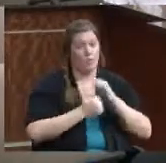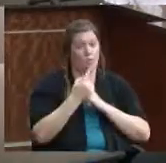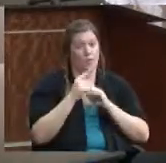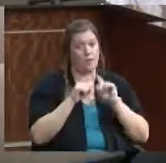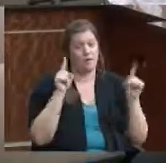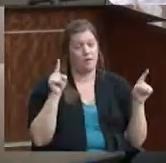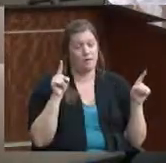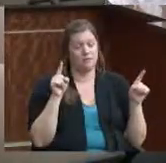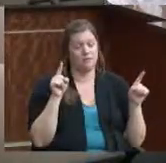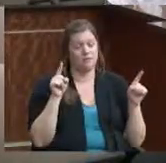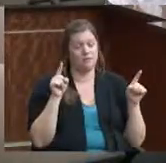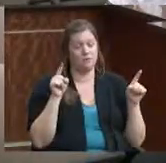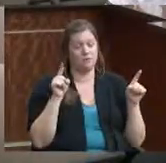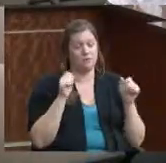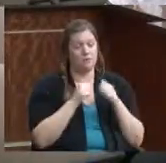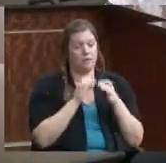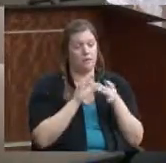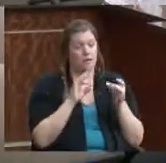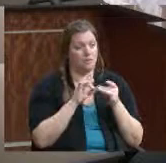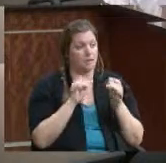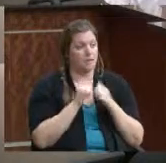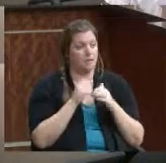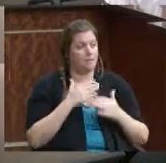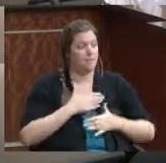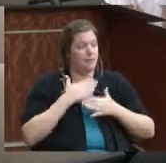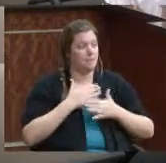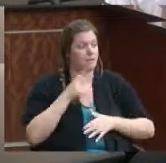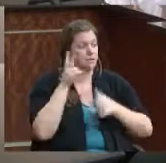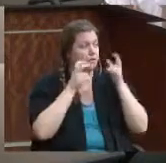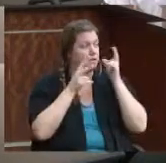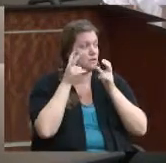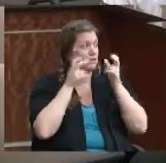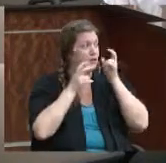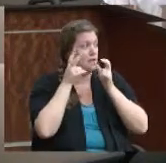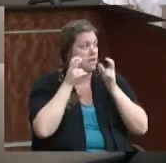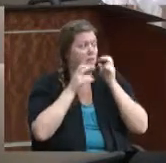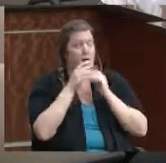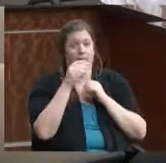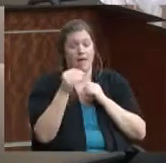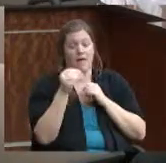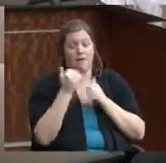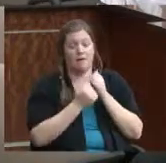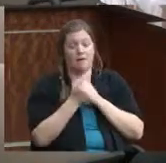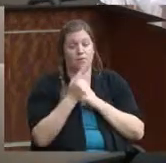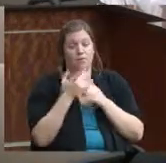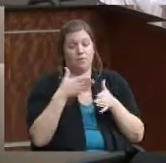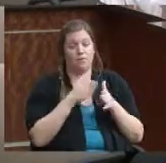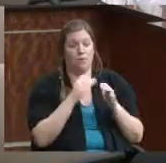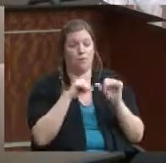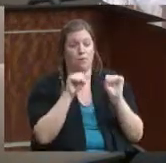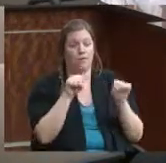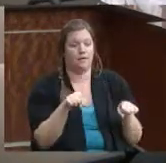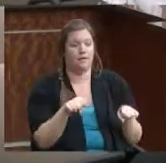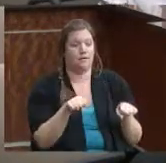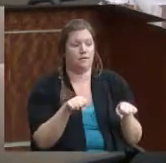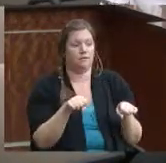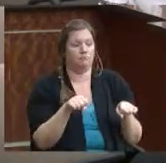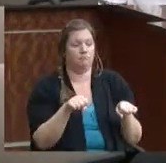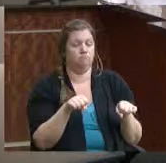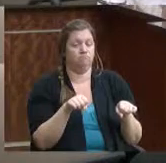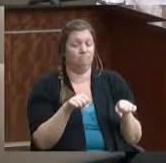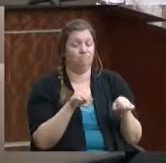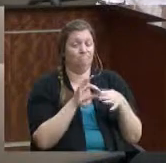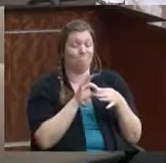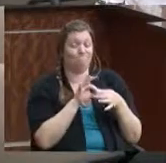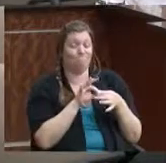everybody with my comments, but I'm happy to listen. We're happy to listen. And if there is a way we can compromise, I